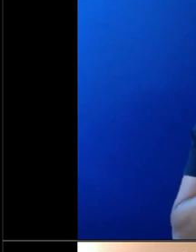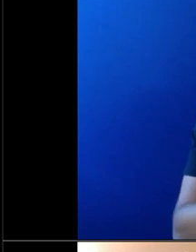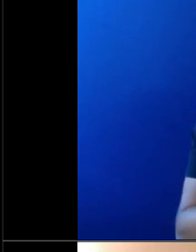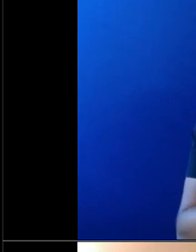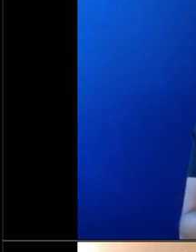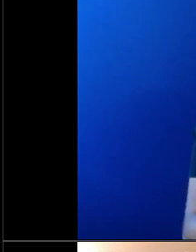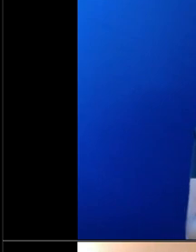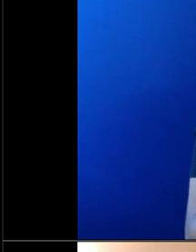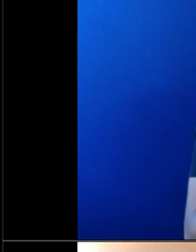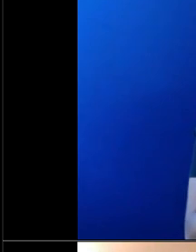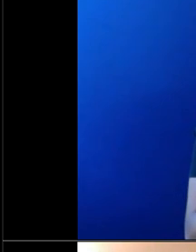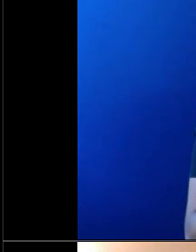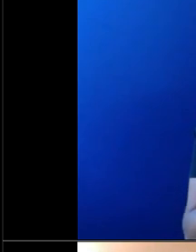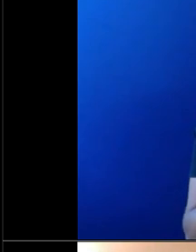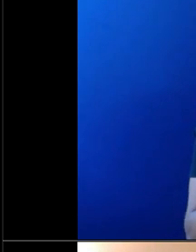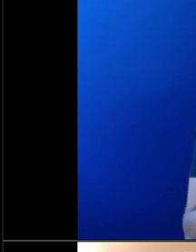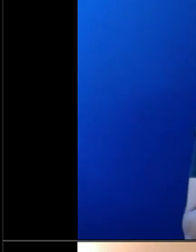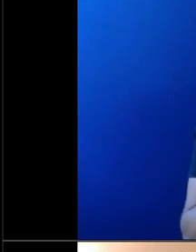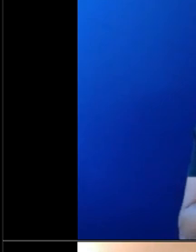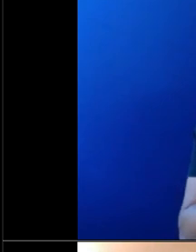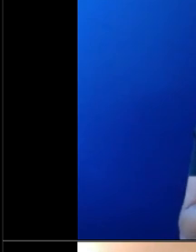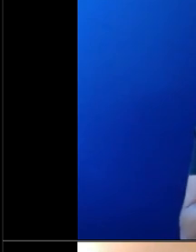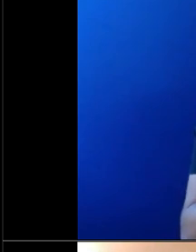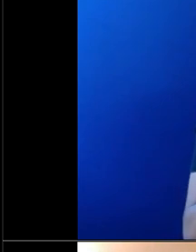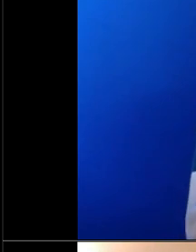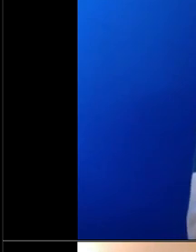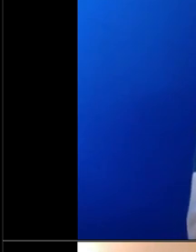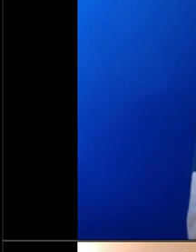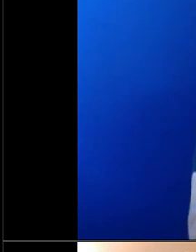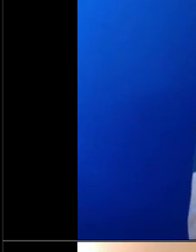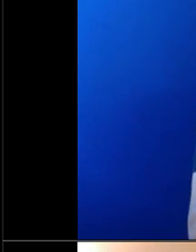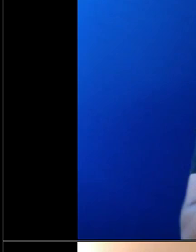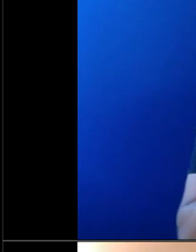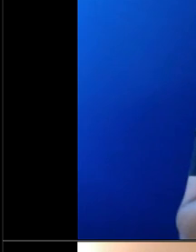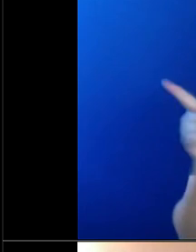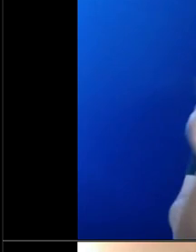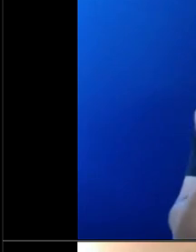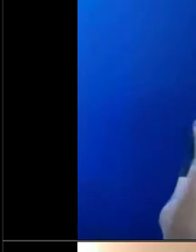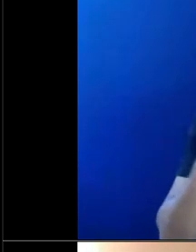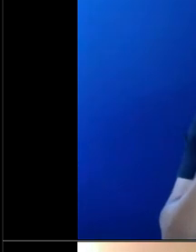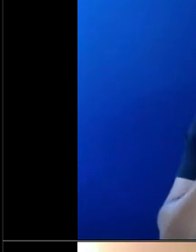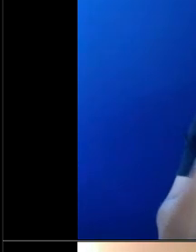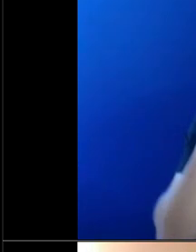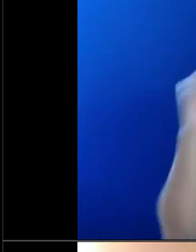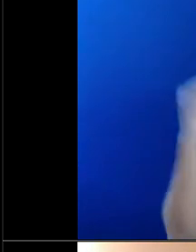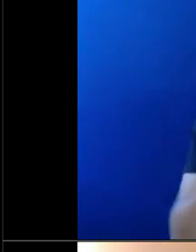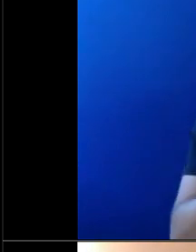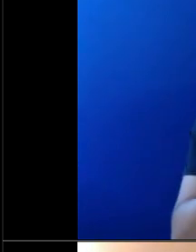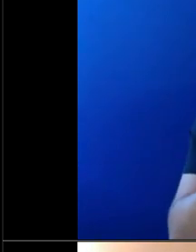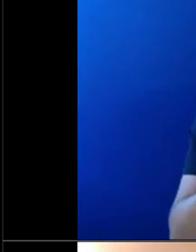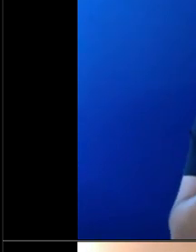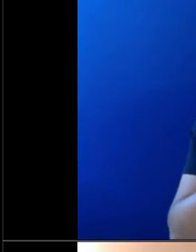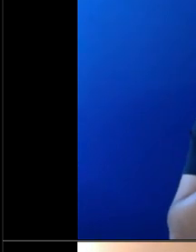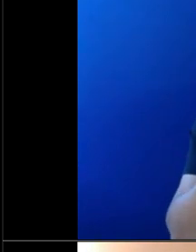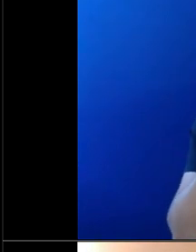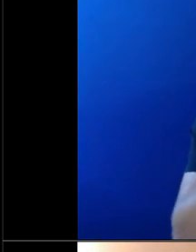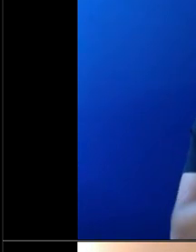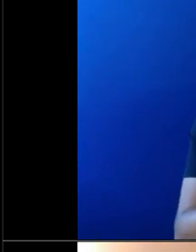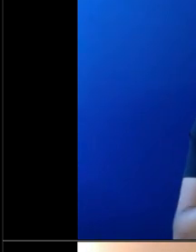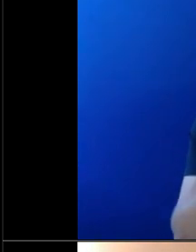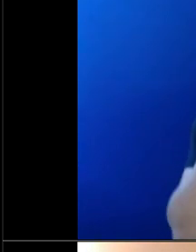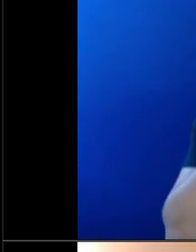our cultural advisor will come in and she'll observe the seal behavior for a few hours and then provide them with Hawaiian names that kind